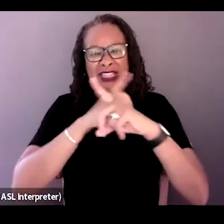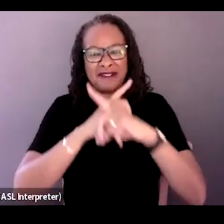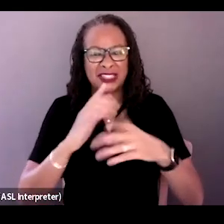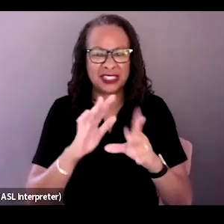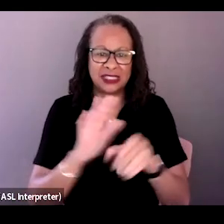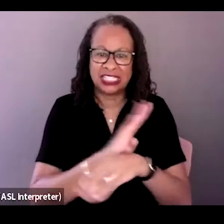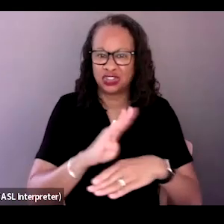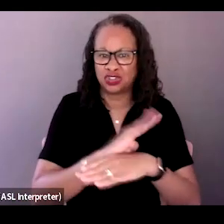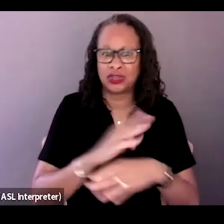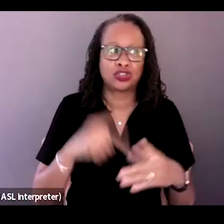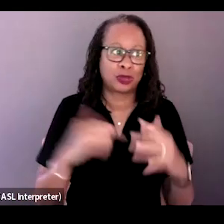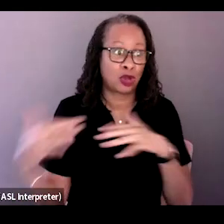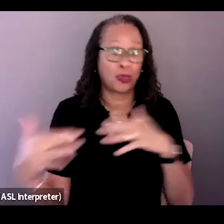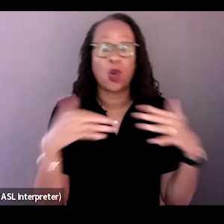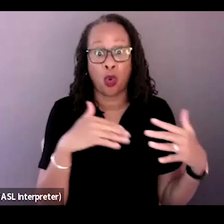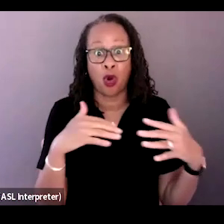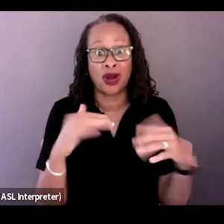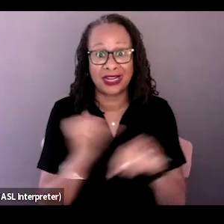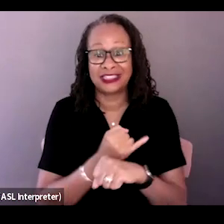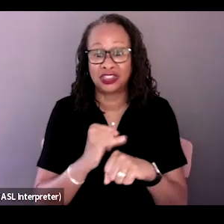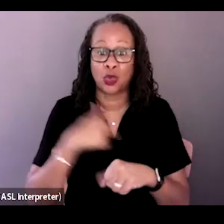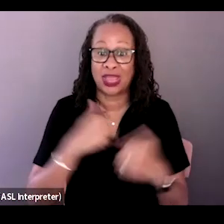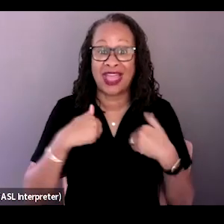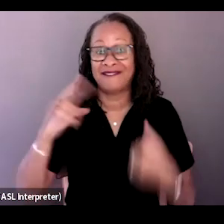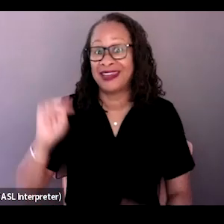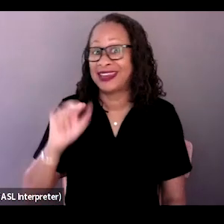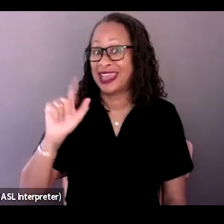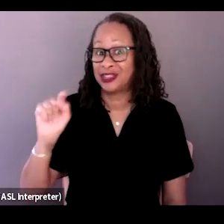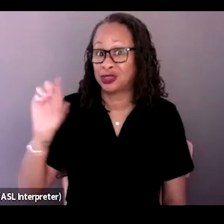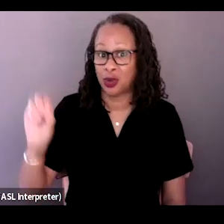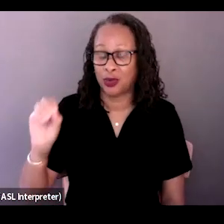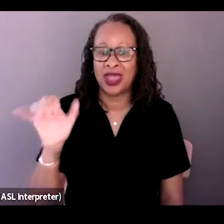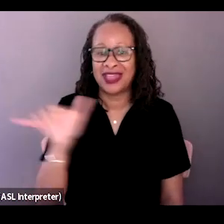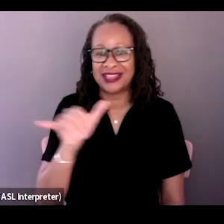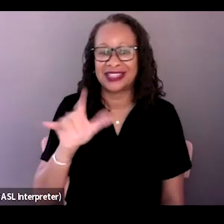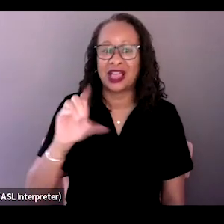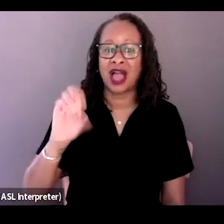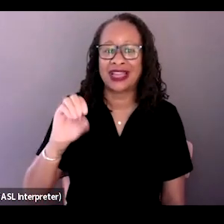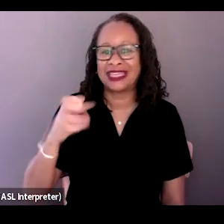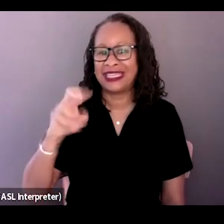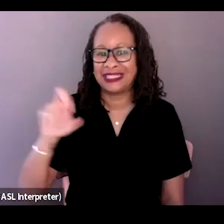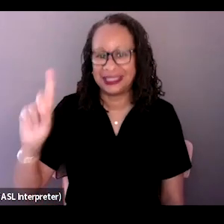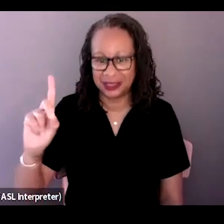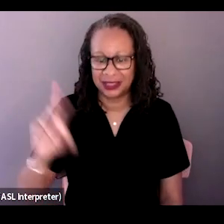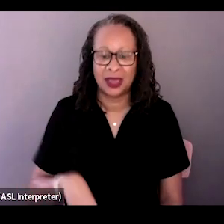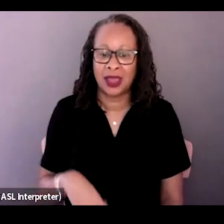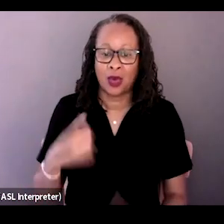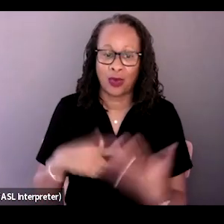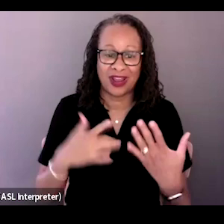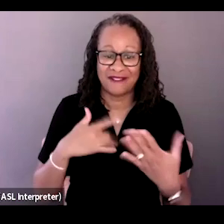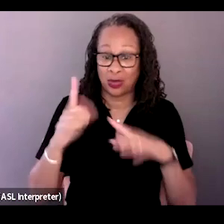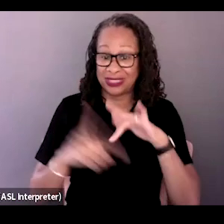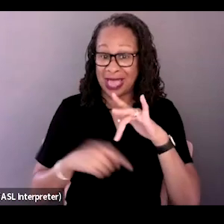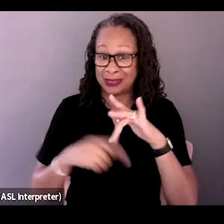industry. And Belgium was sort of absent. We have NATO, which is synonym to Lockheed, but you know what I felt was absent